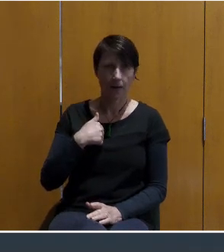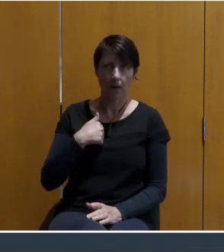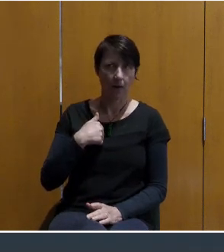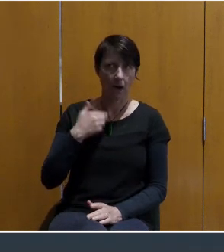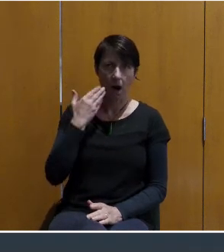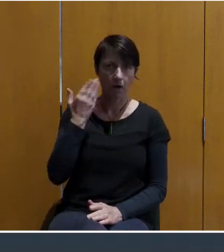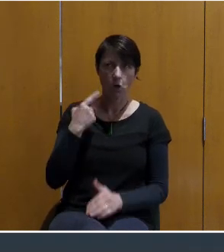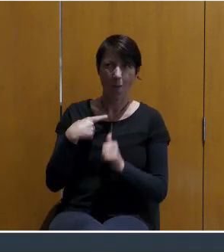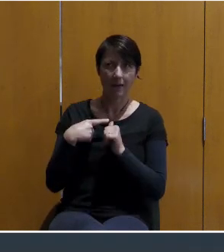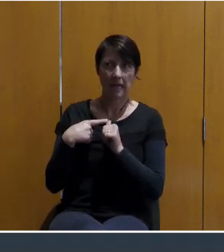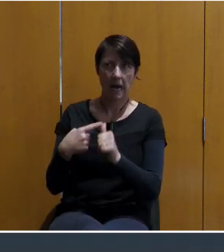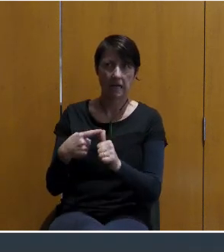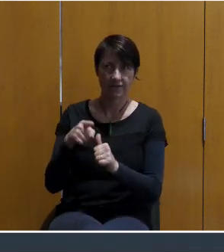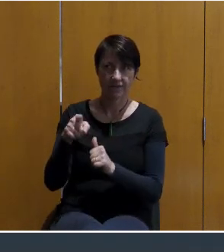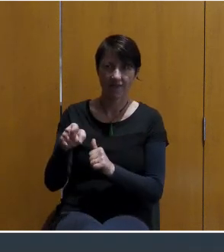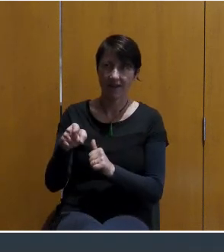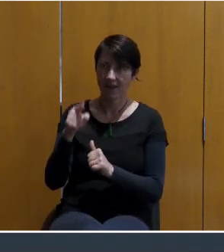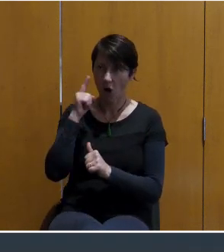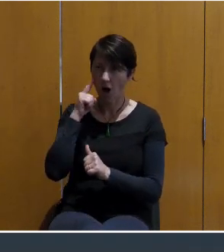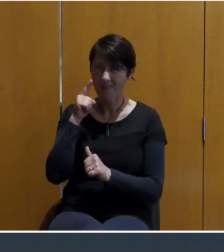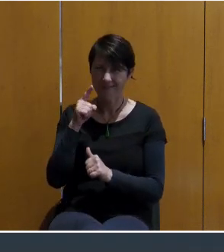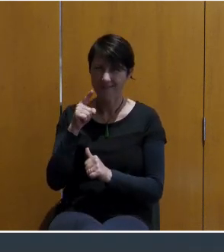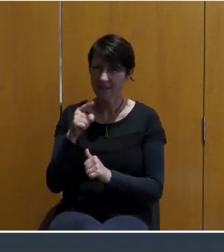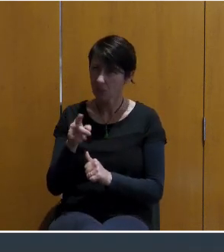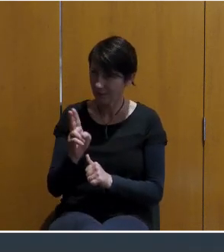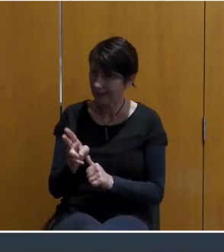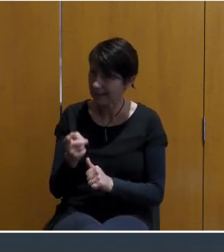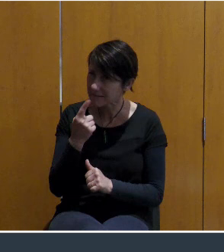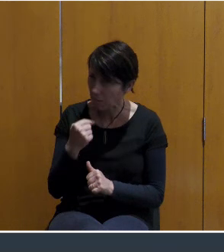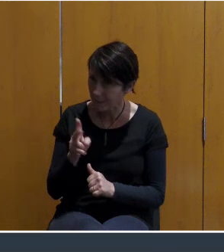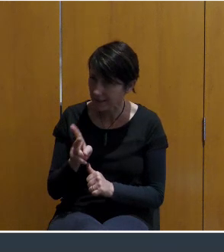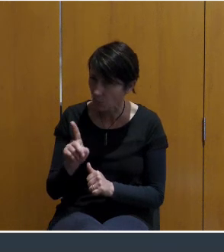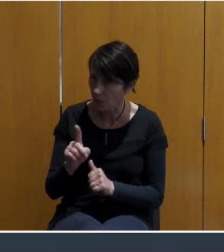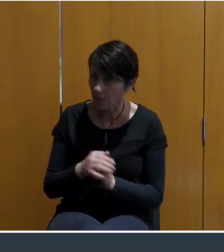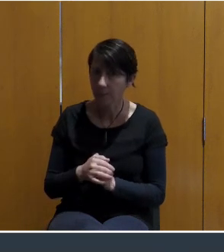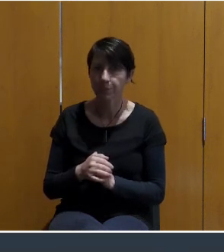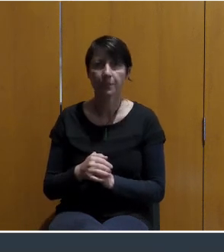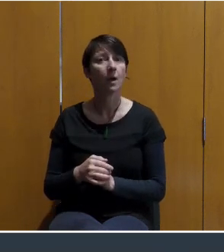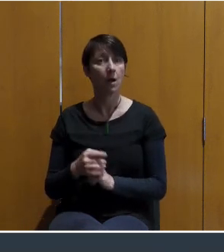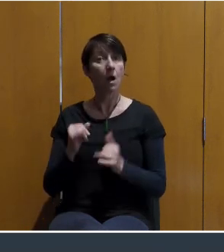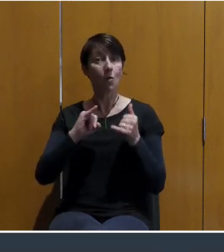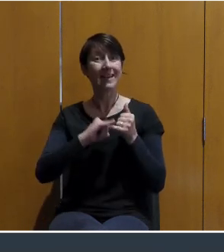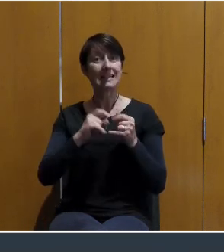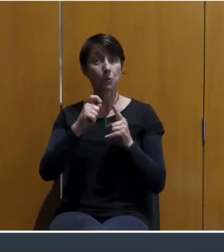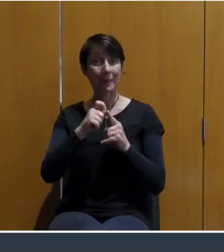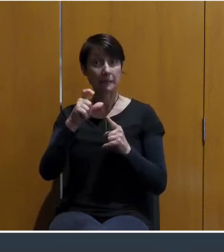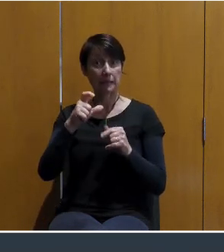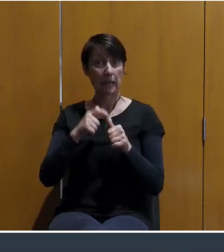but I'm wondering if that's also a question for Rachel. Sorry, could you just repeat it? Oh, it's okay. Just with one of our submitters, SPCA noted